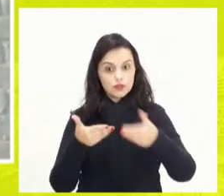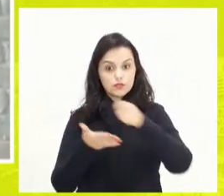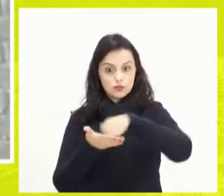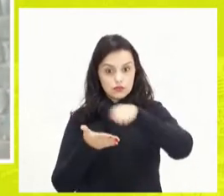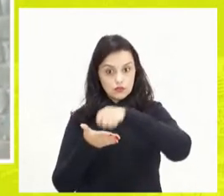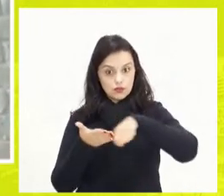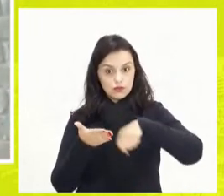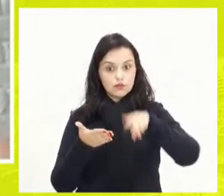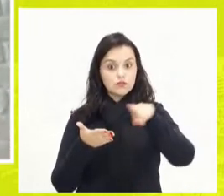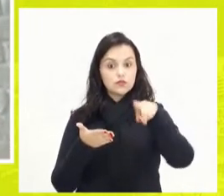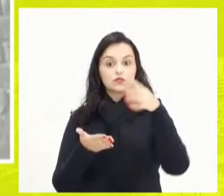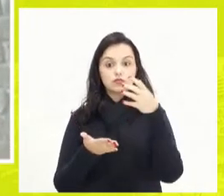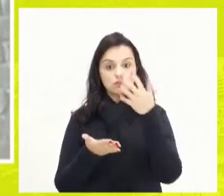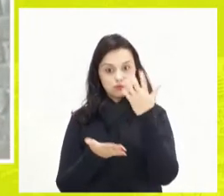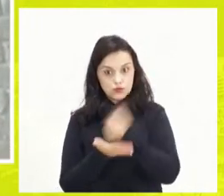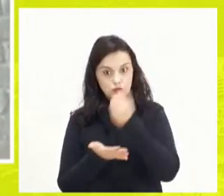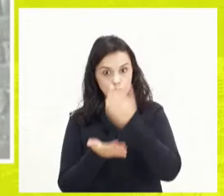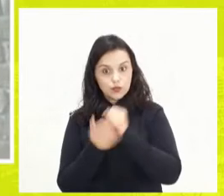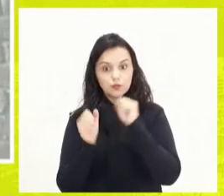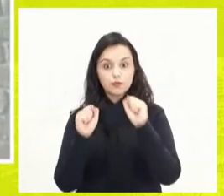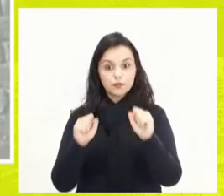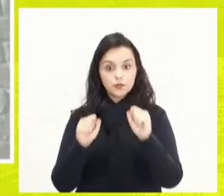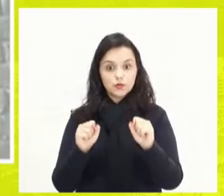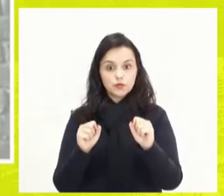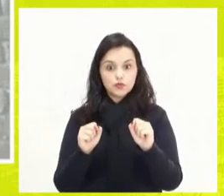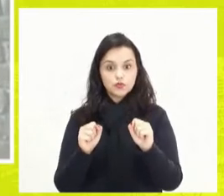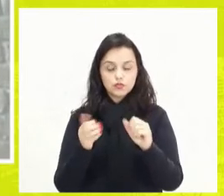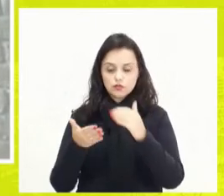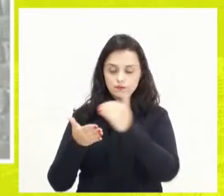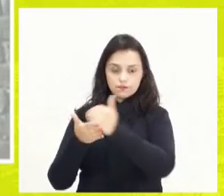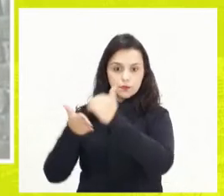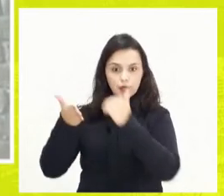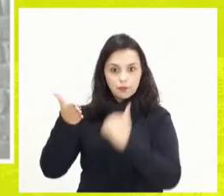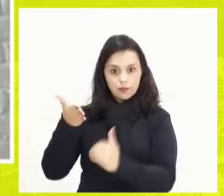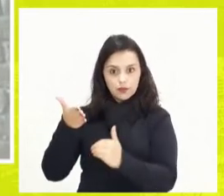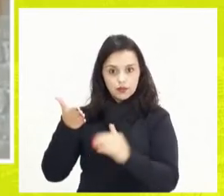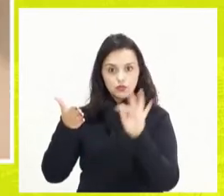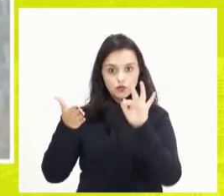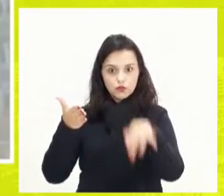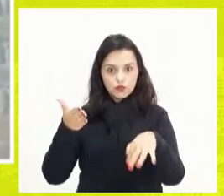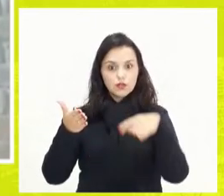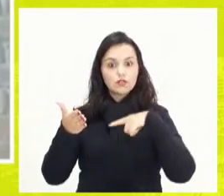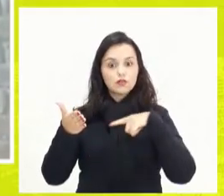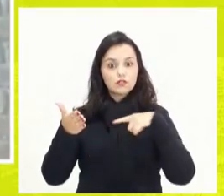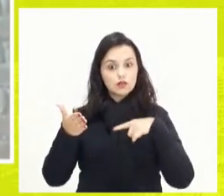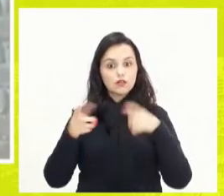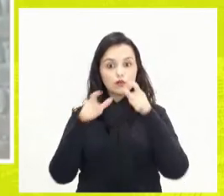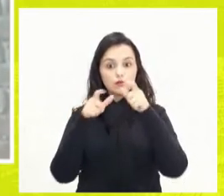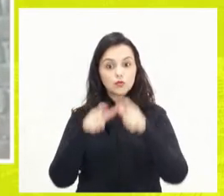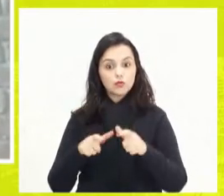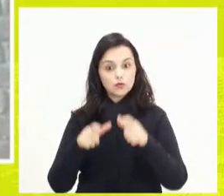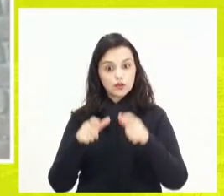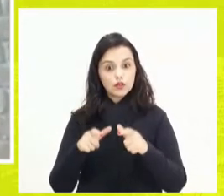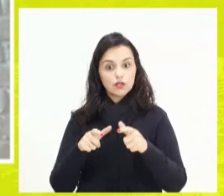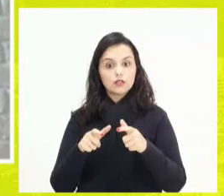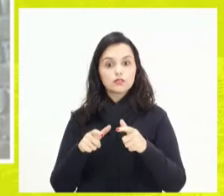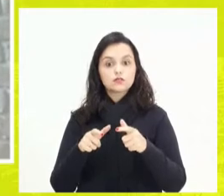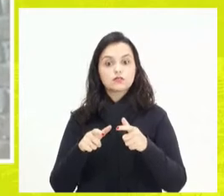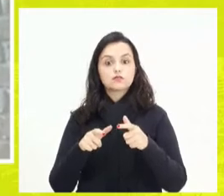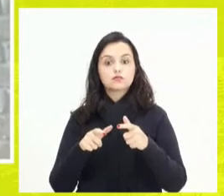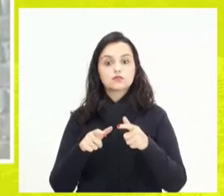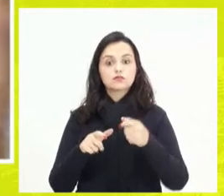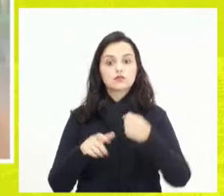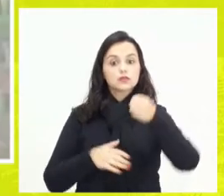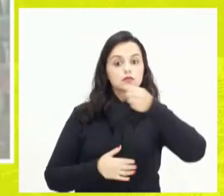i was happy enough to write it there's a list of places that provide psychological support free or low